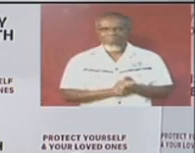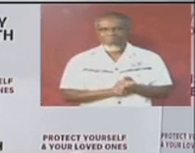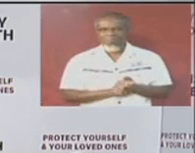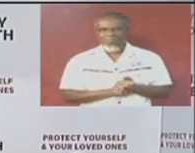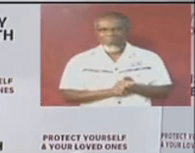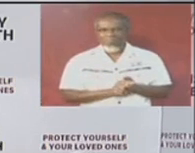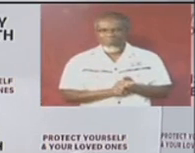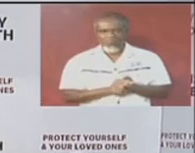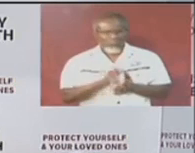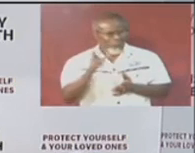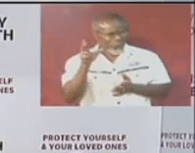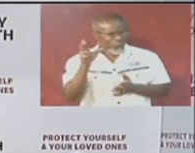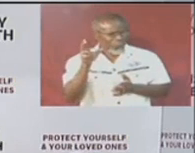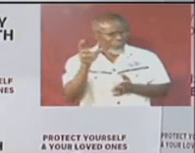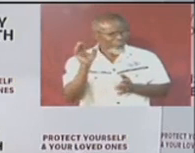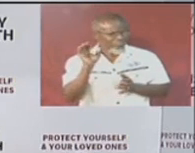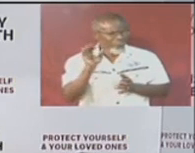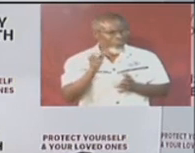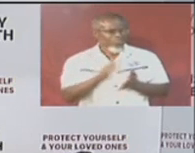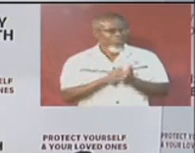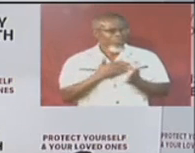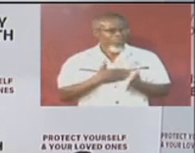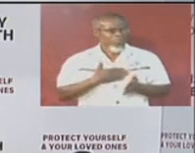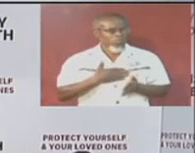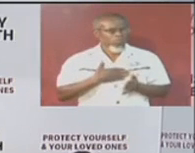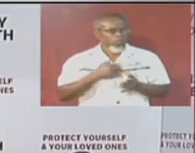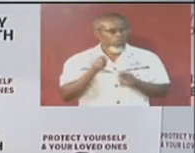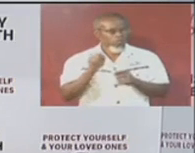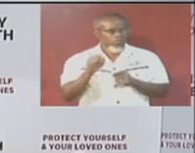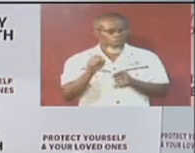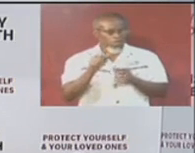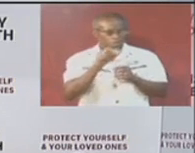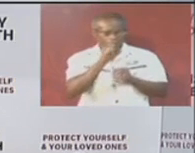We are not hearing. Could you put on your mic?